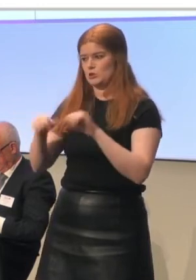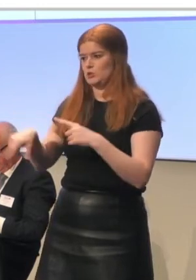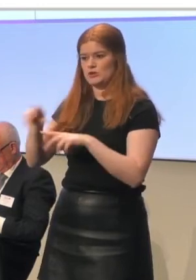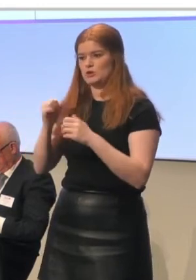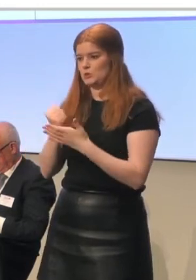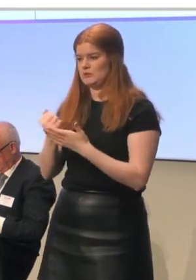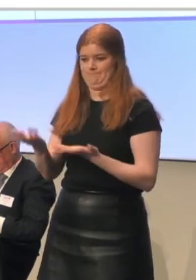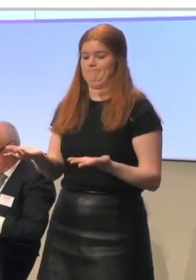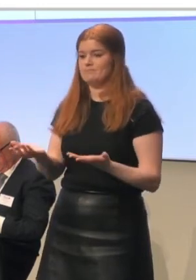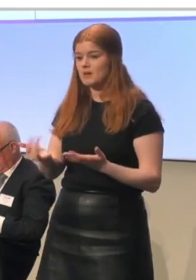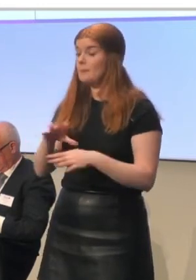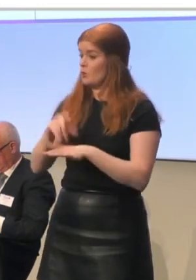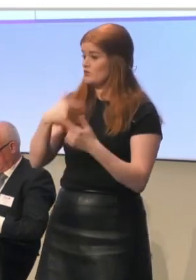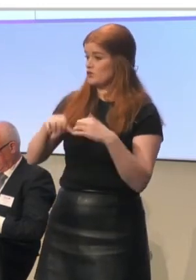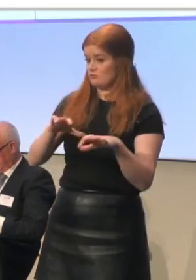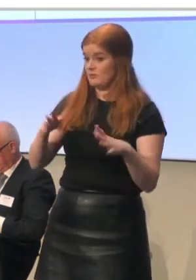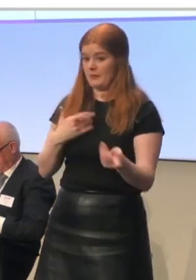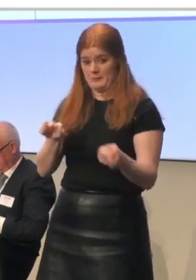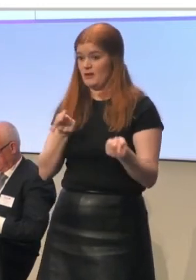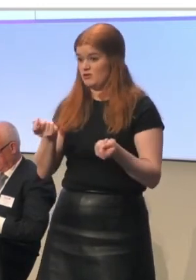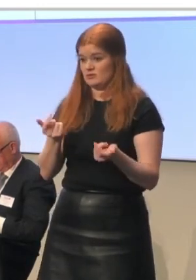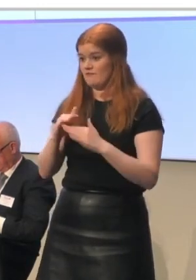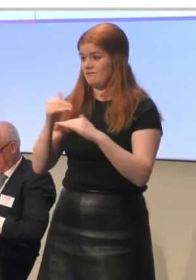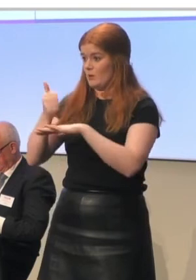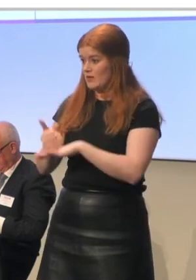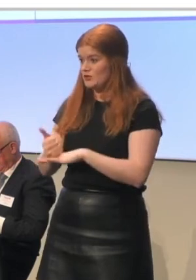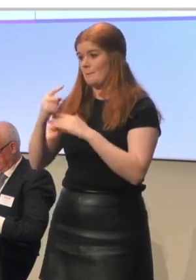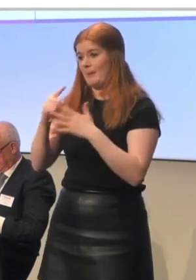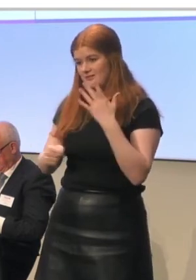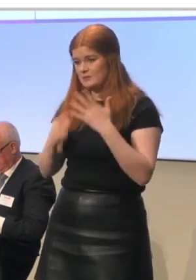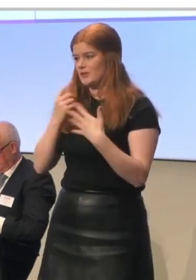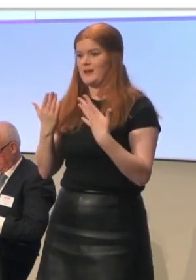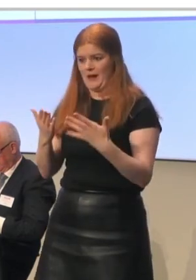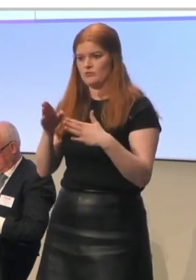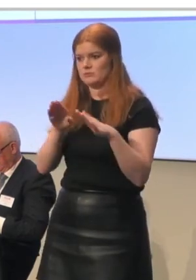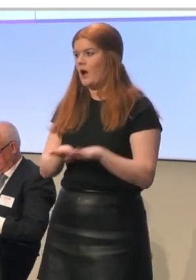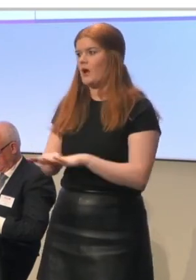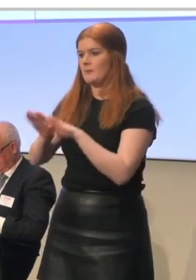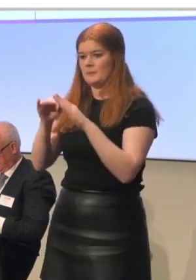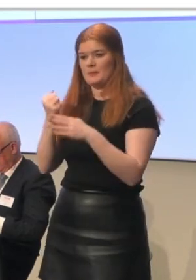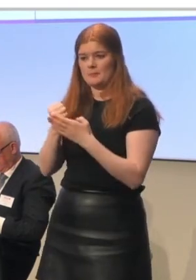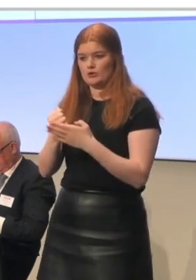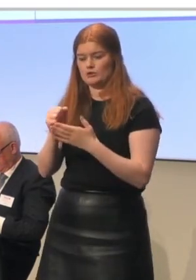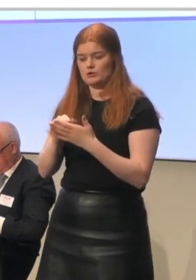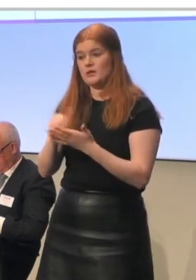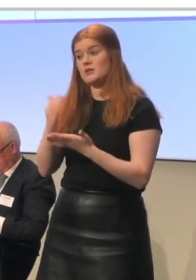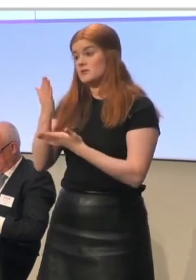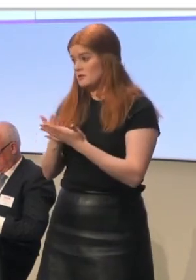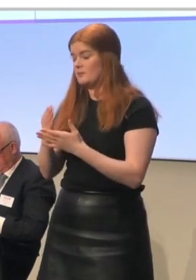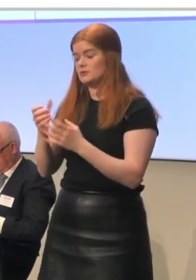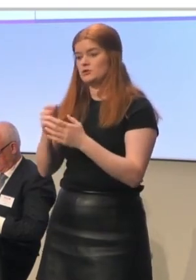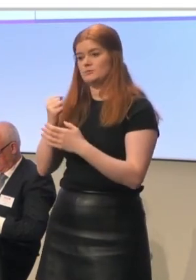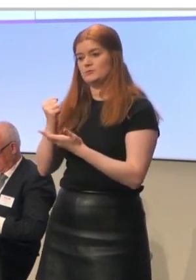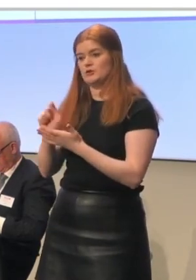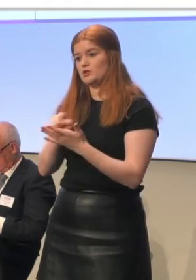students. Most of our kids would have managed foundation maths, but now it's a common paper. For some subjects like home economics, the common